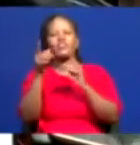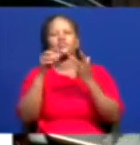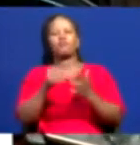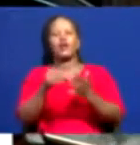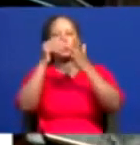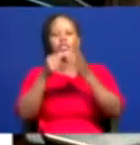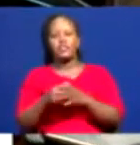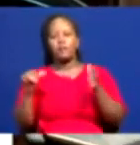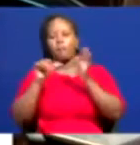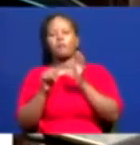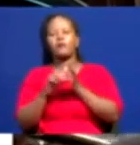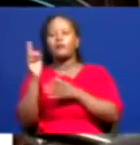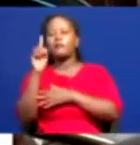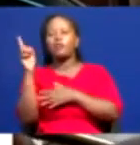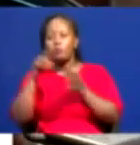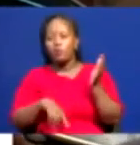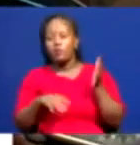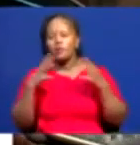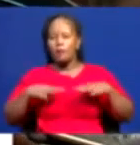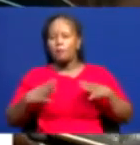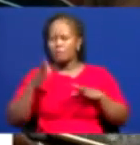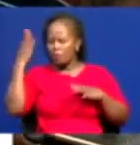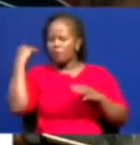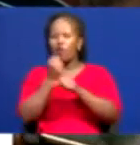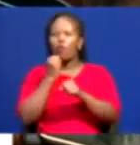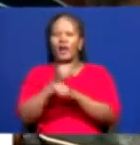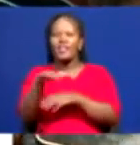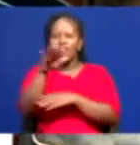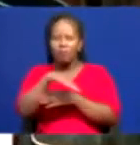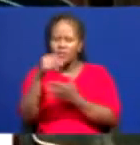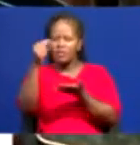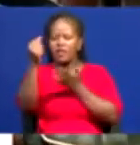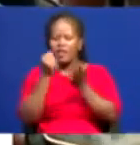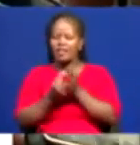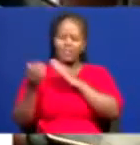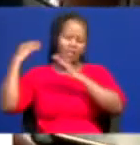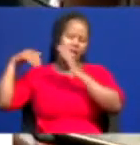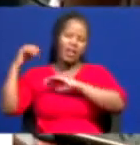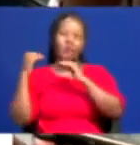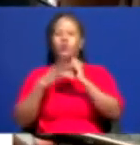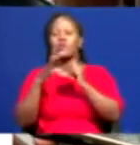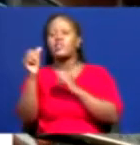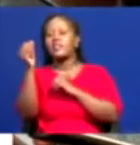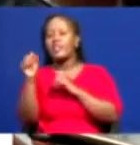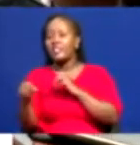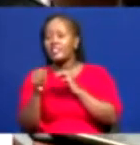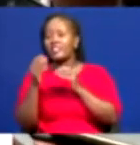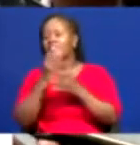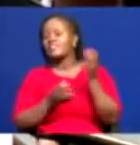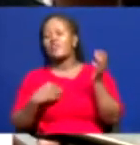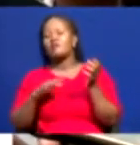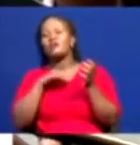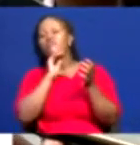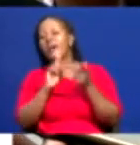Nairobi, those who used to do environmental work were last hired in the 80s. So they have, you know, natural attrition, some have passed on,